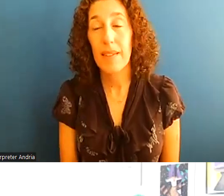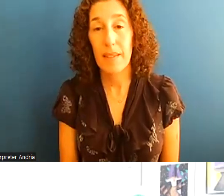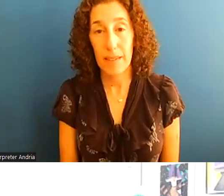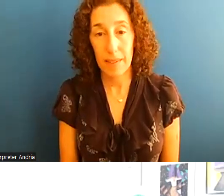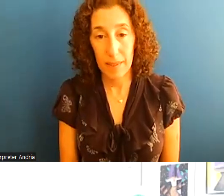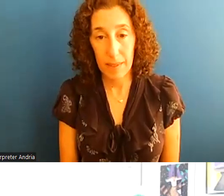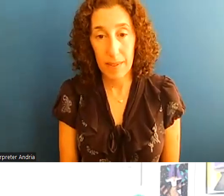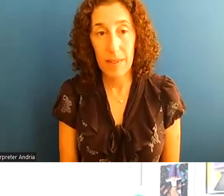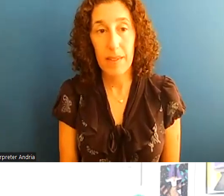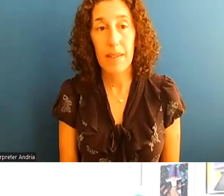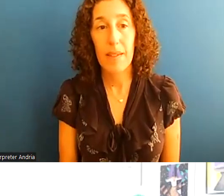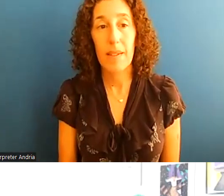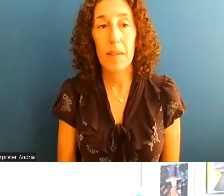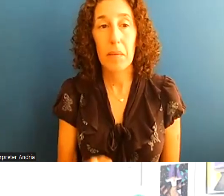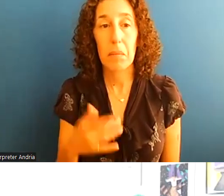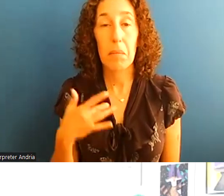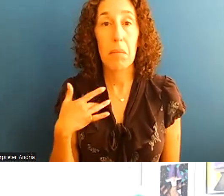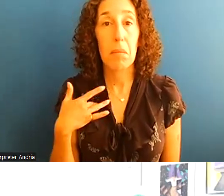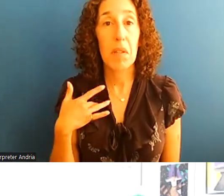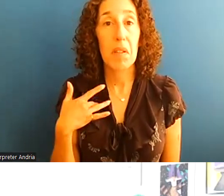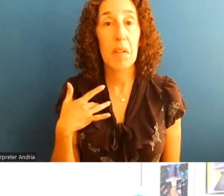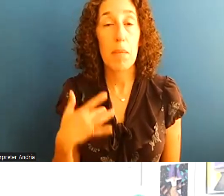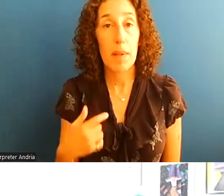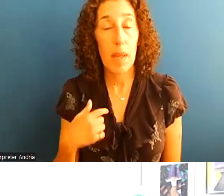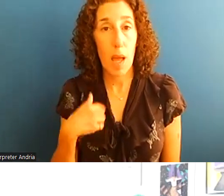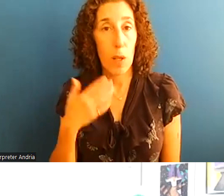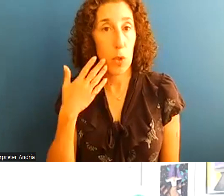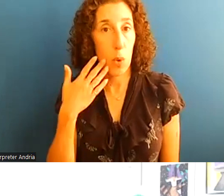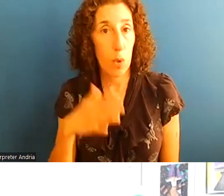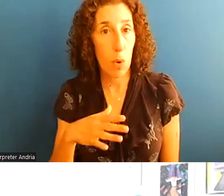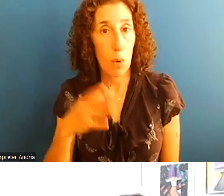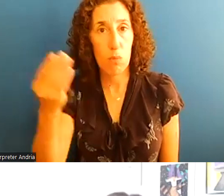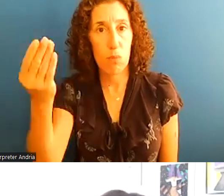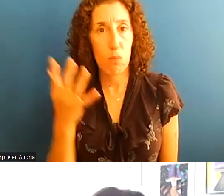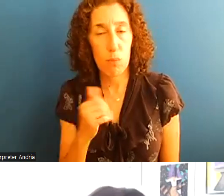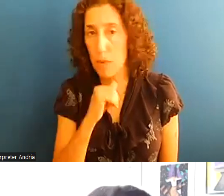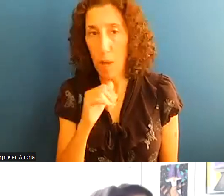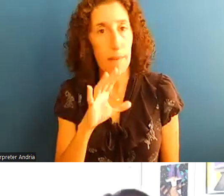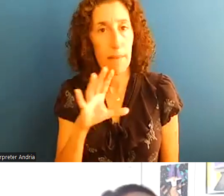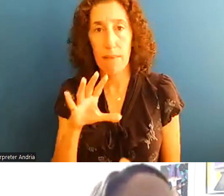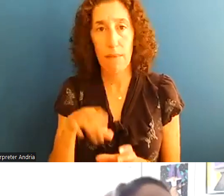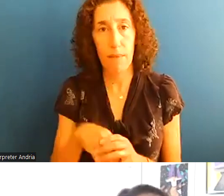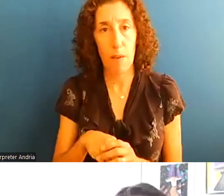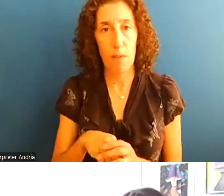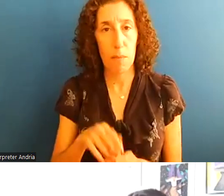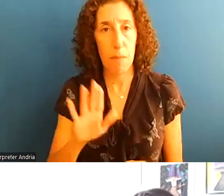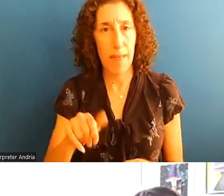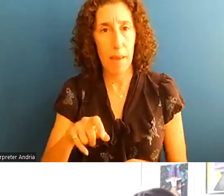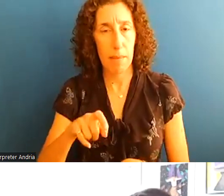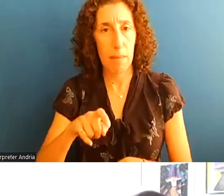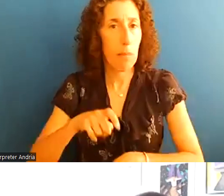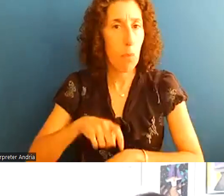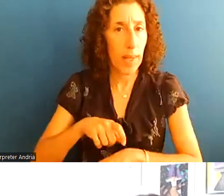Well, typically I don't ever know or have a communication because at that point we're not involved. But I guess what would